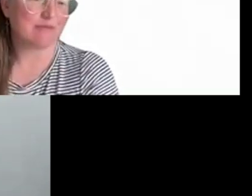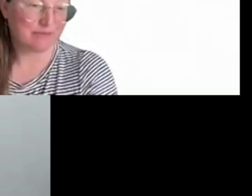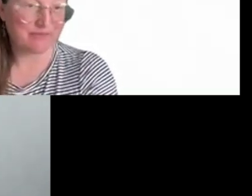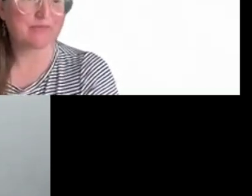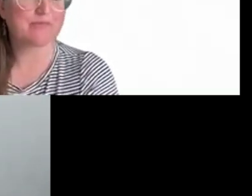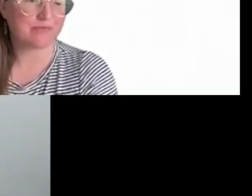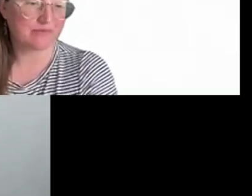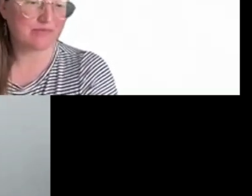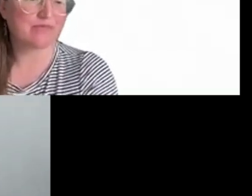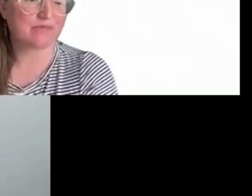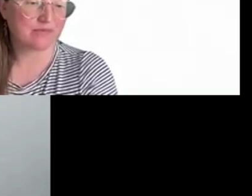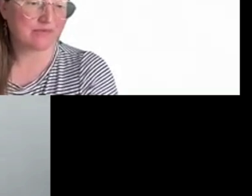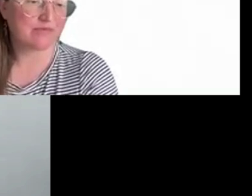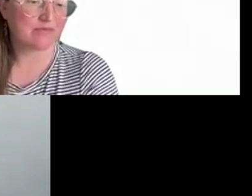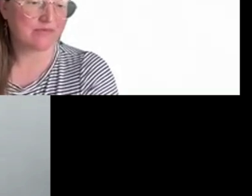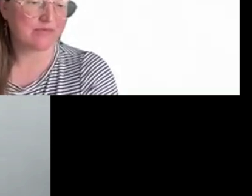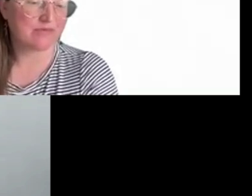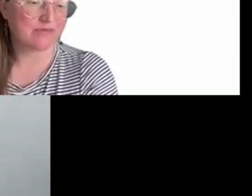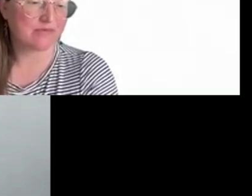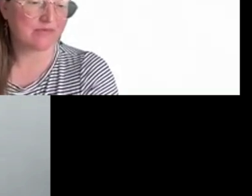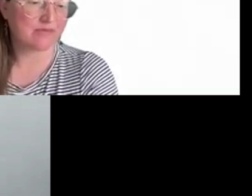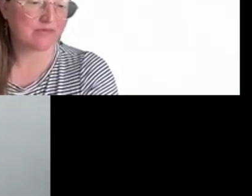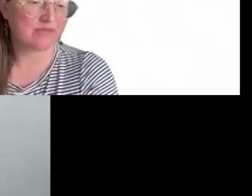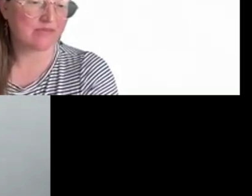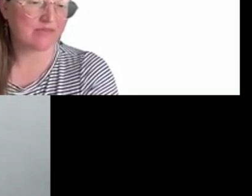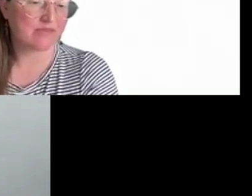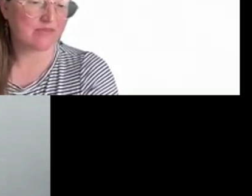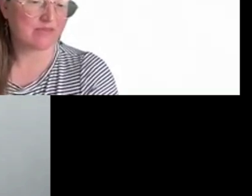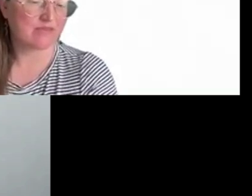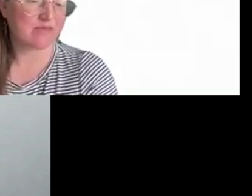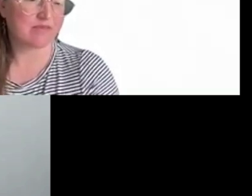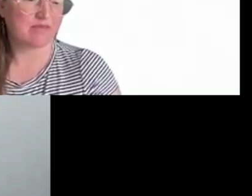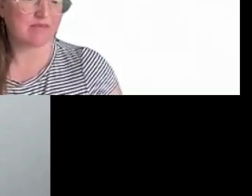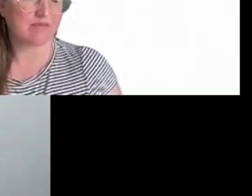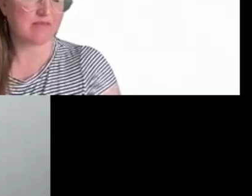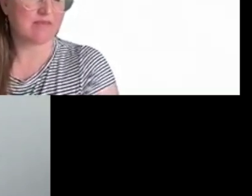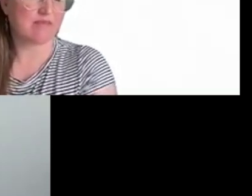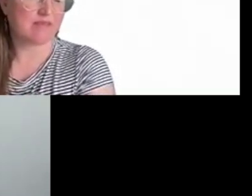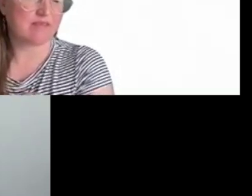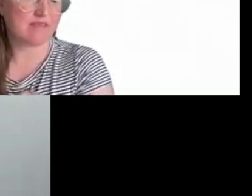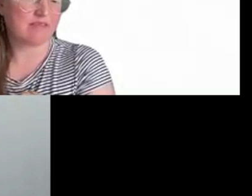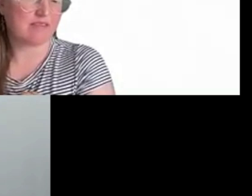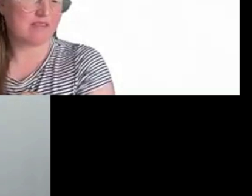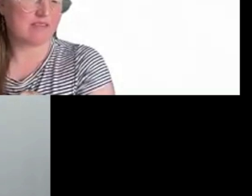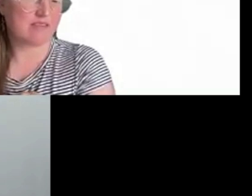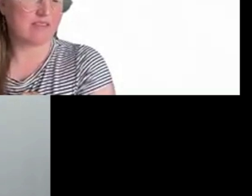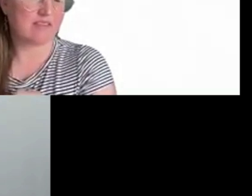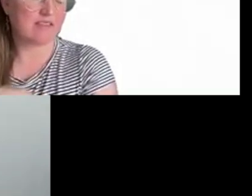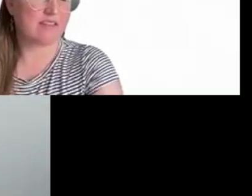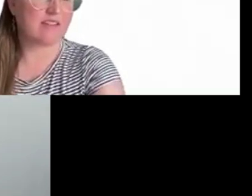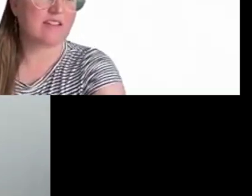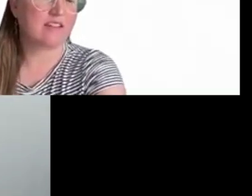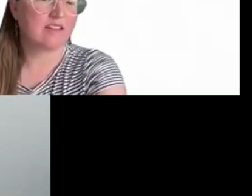matter. I think the one thing that is that we all can say that we're all of us, all 166 people on this Zoom